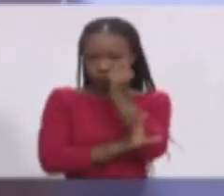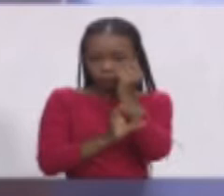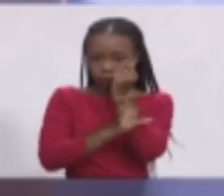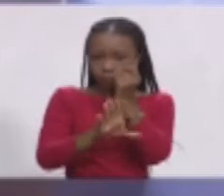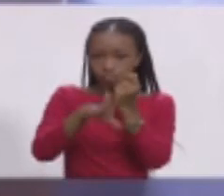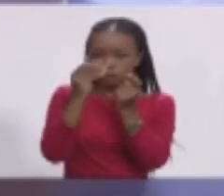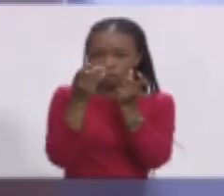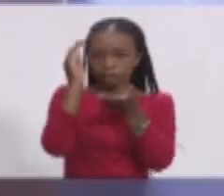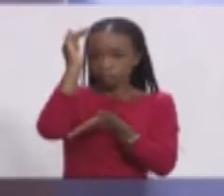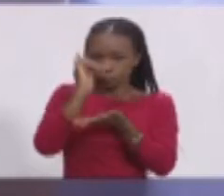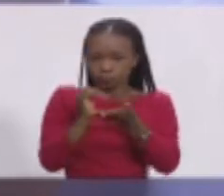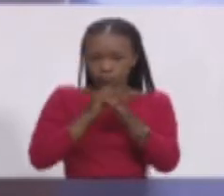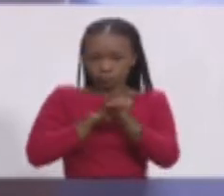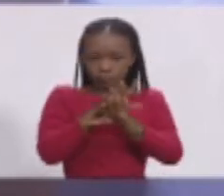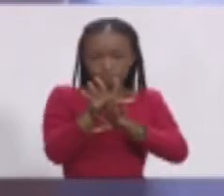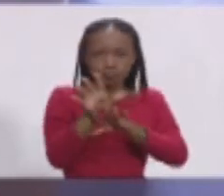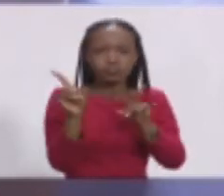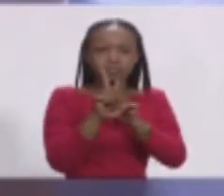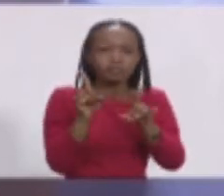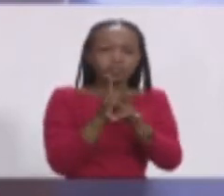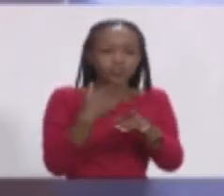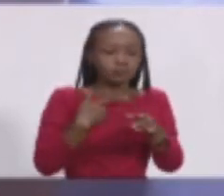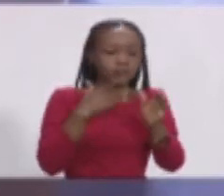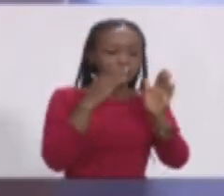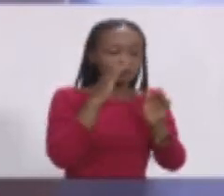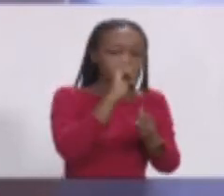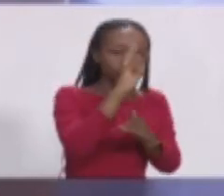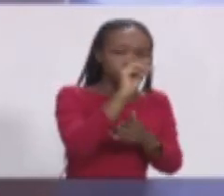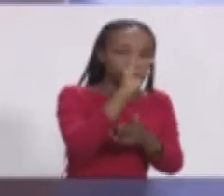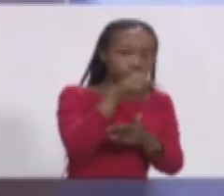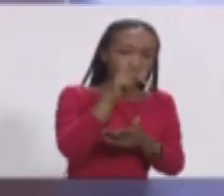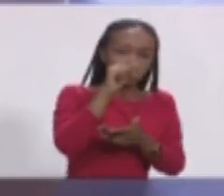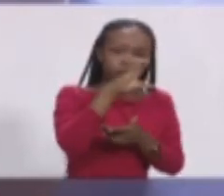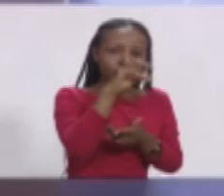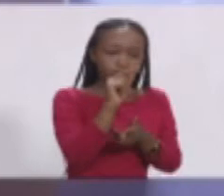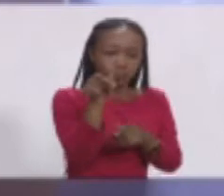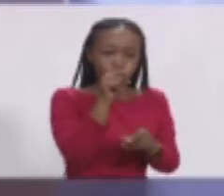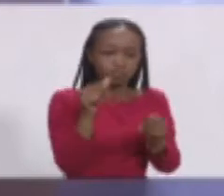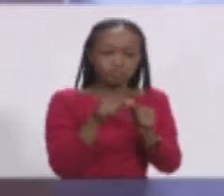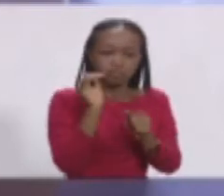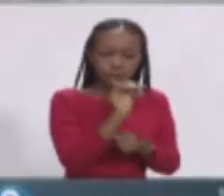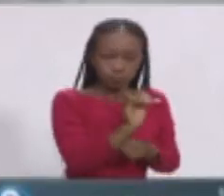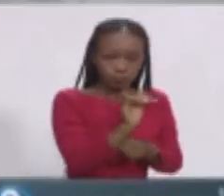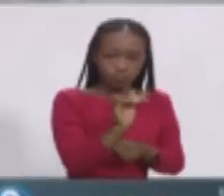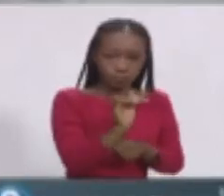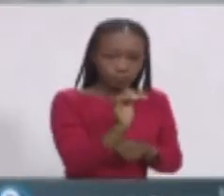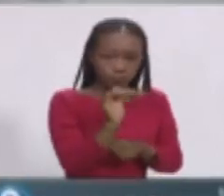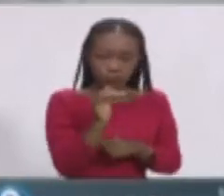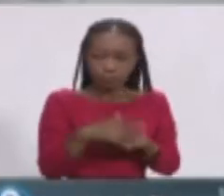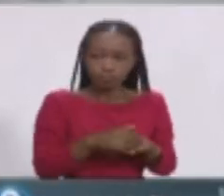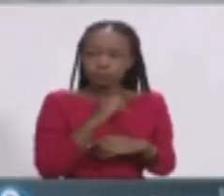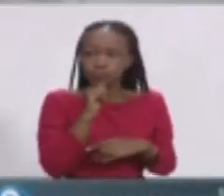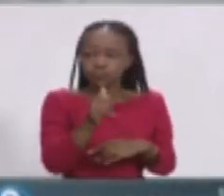to contain the outbreak can have a negative impact on people's mental health and well-being. Let's also not